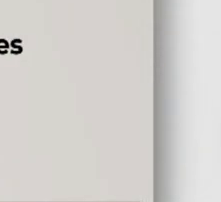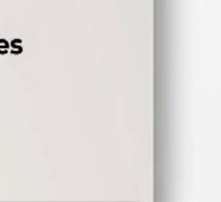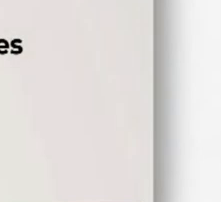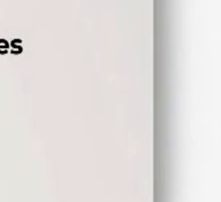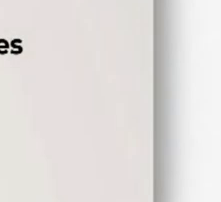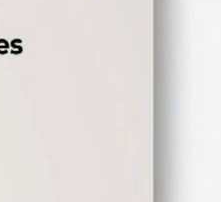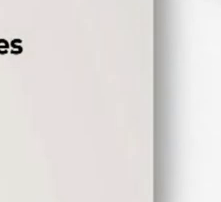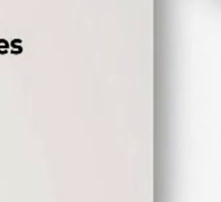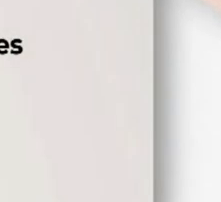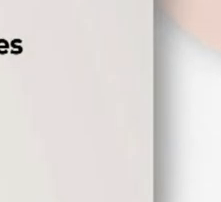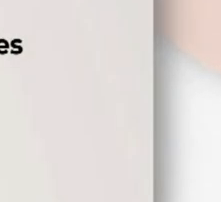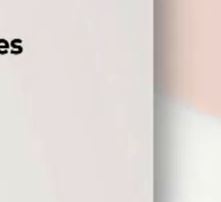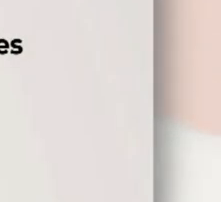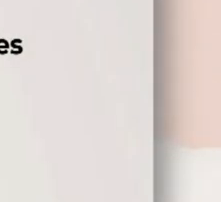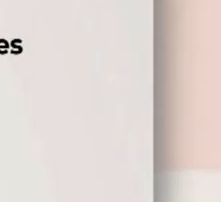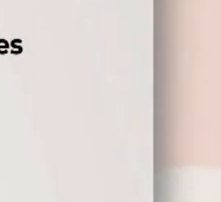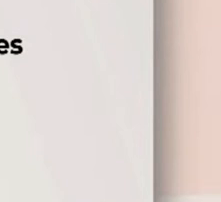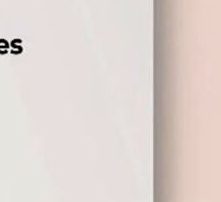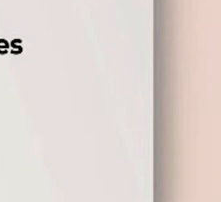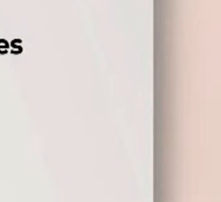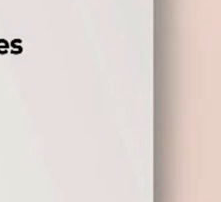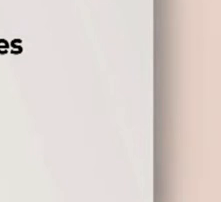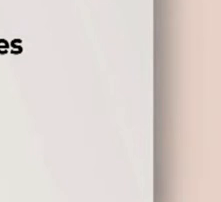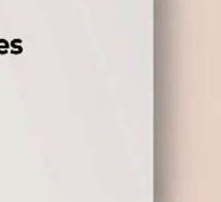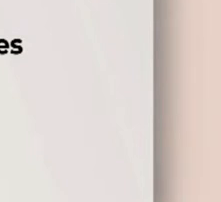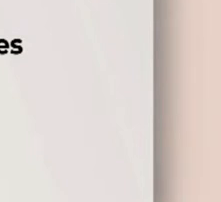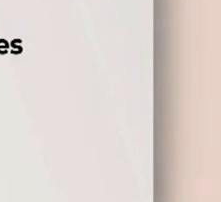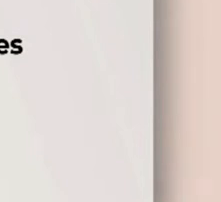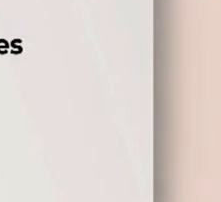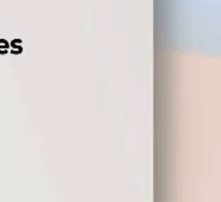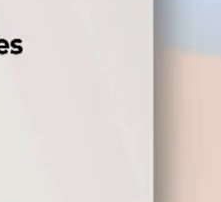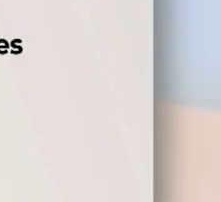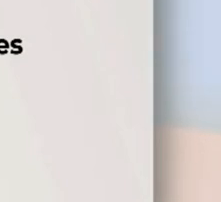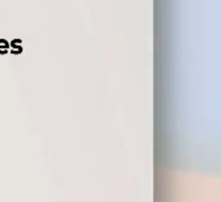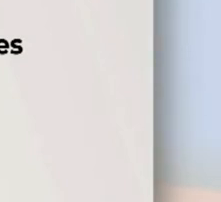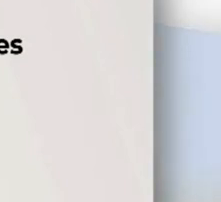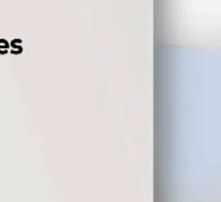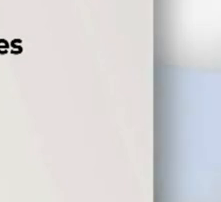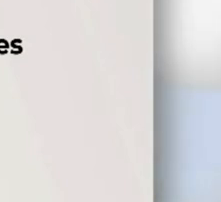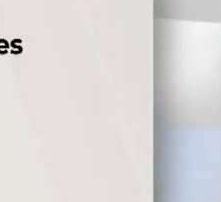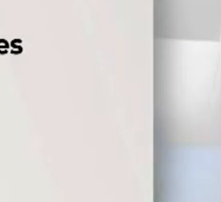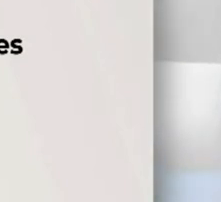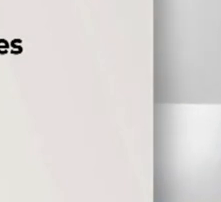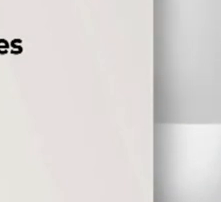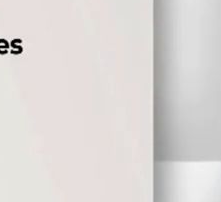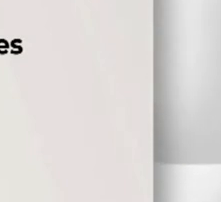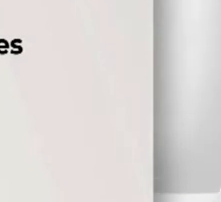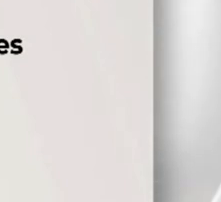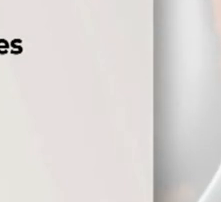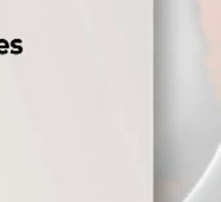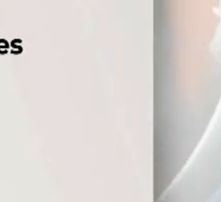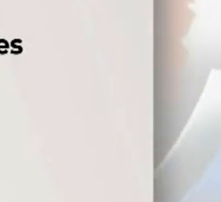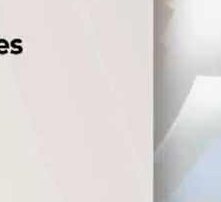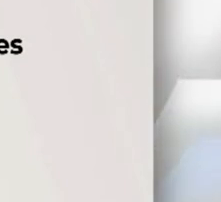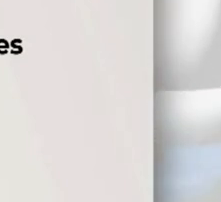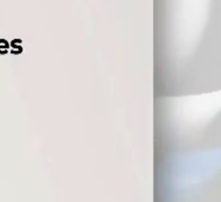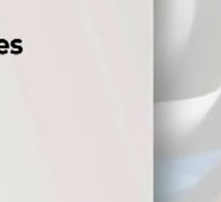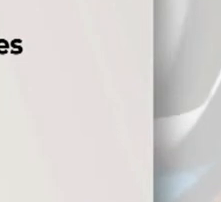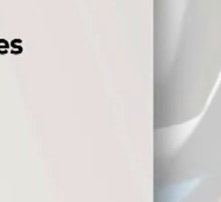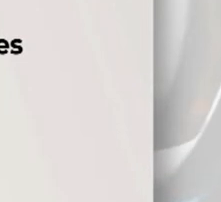appointed Commander Kahawa Garrison, among others. The council is chaired by Defence CS Aden Duale.